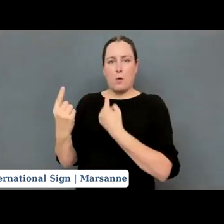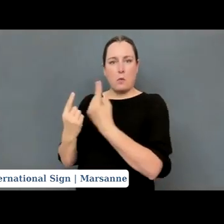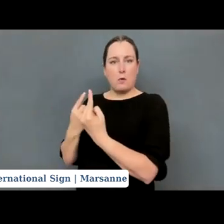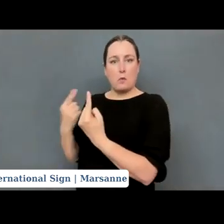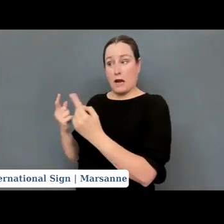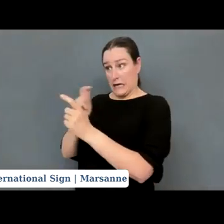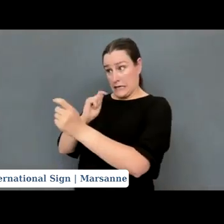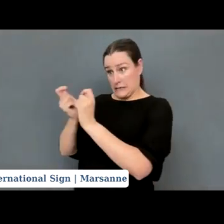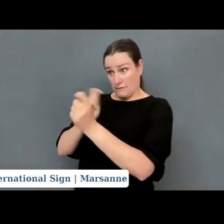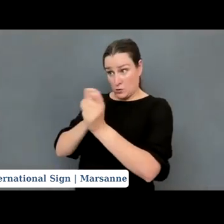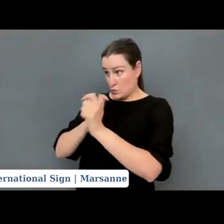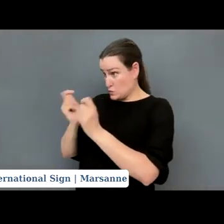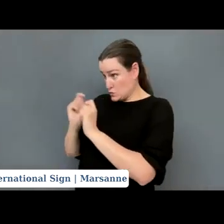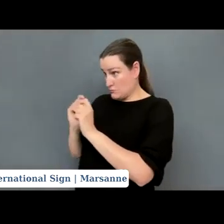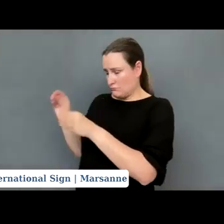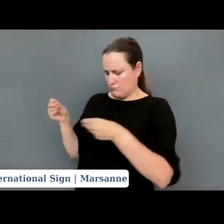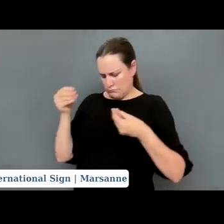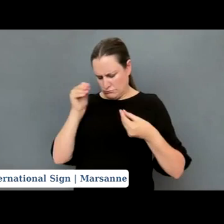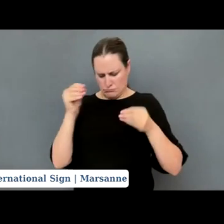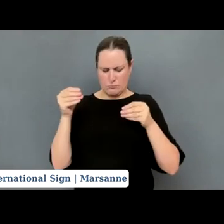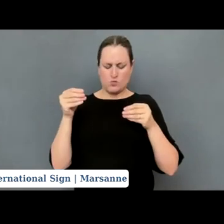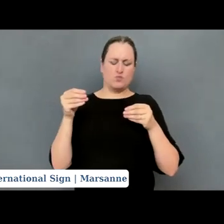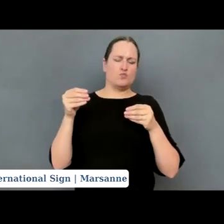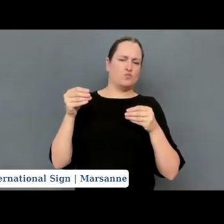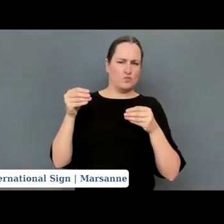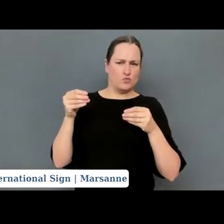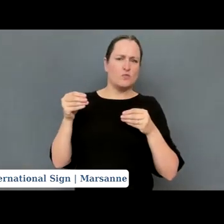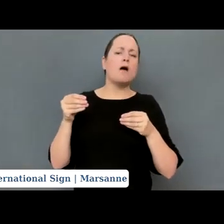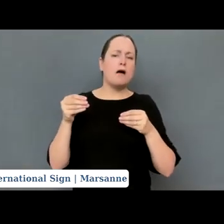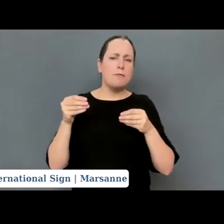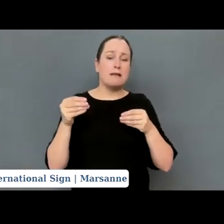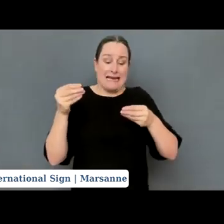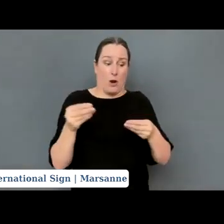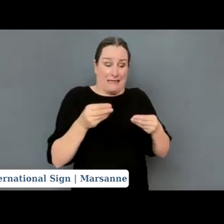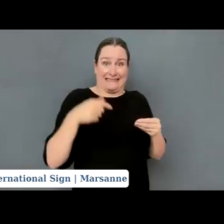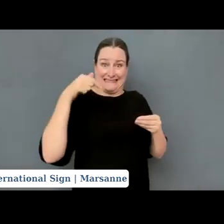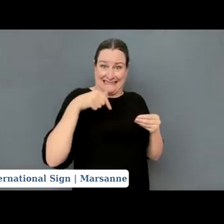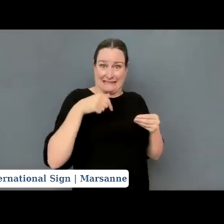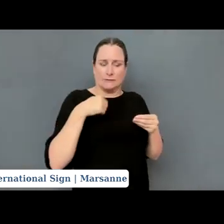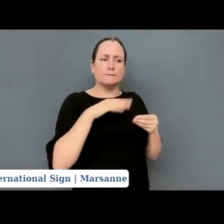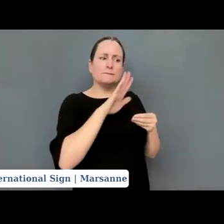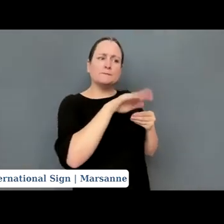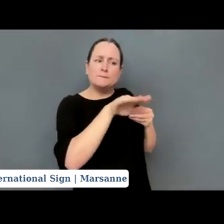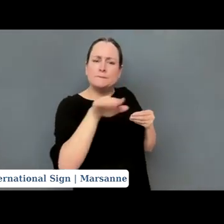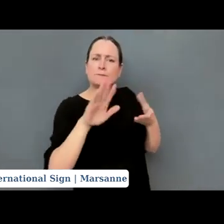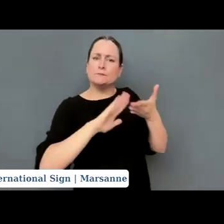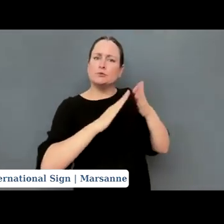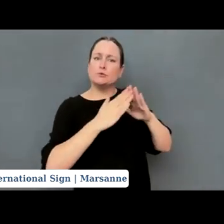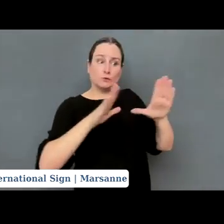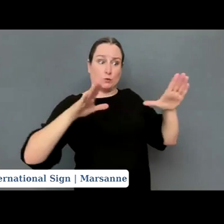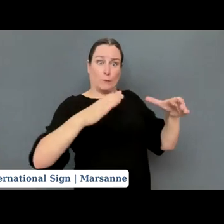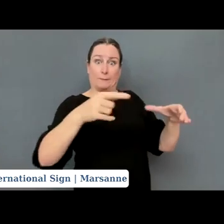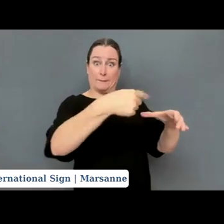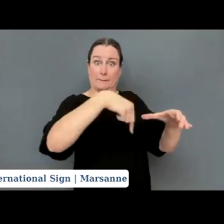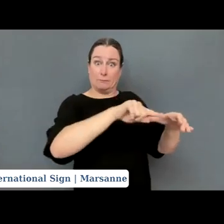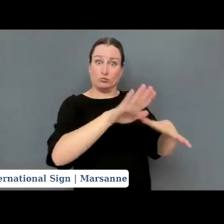can see if what we have seen in the community level is actually what is being perceived